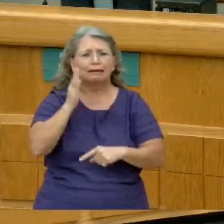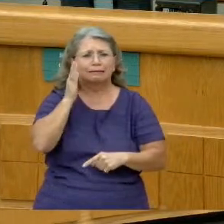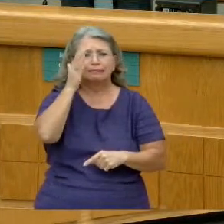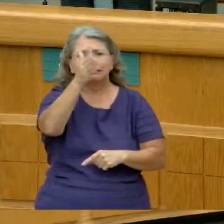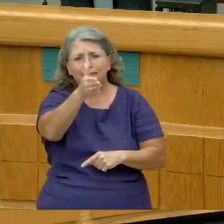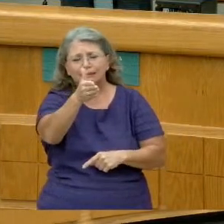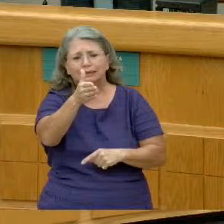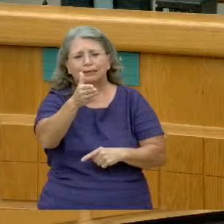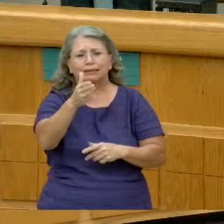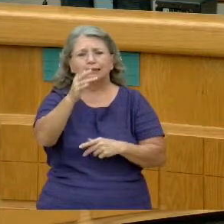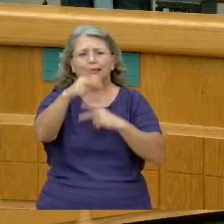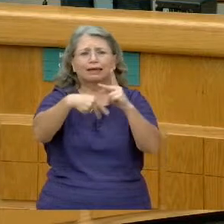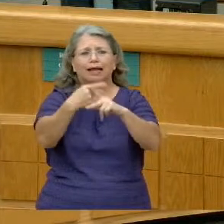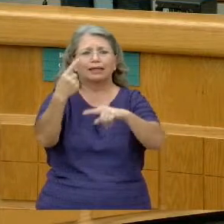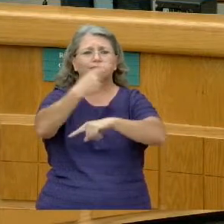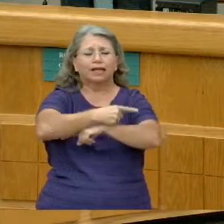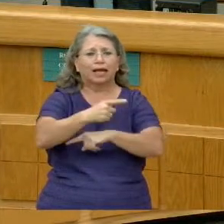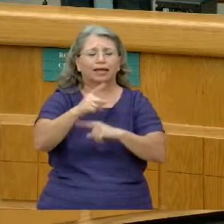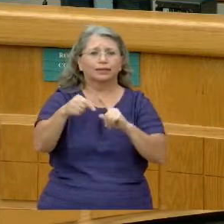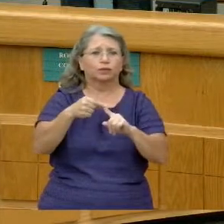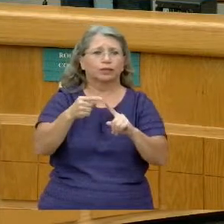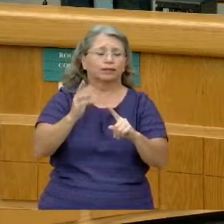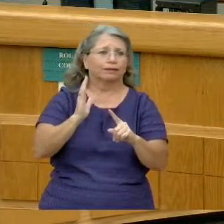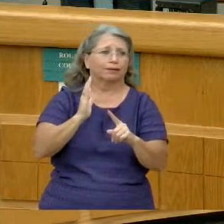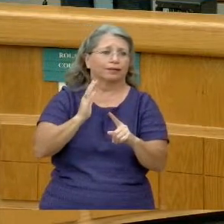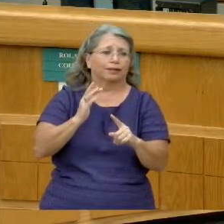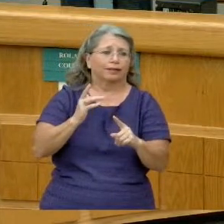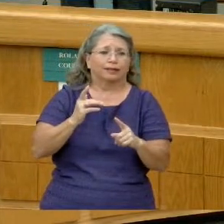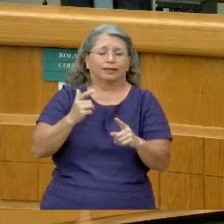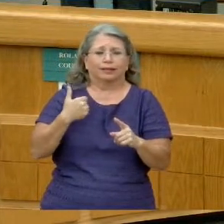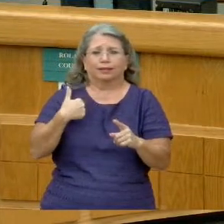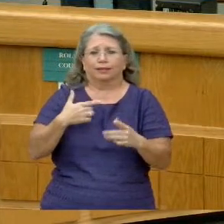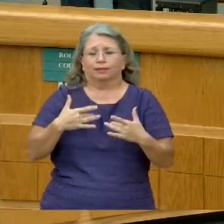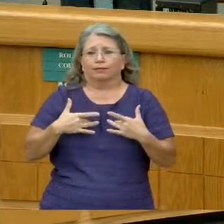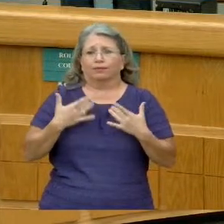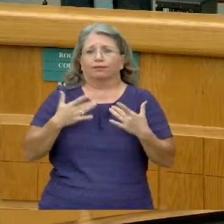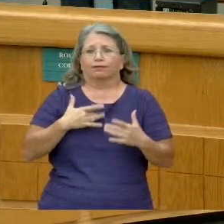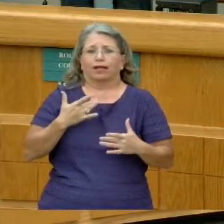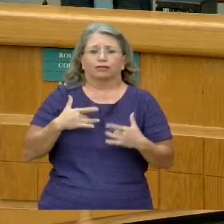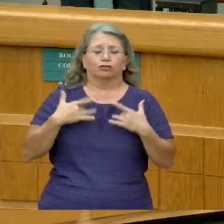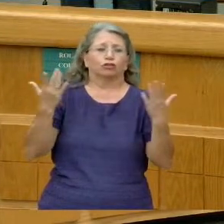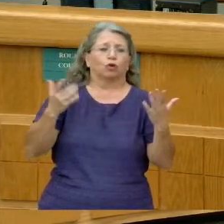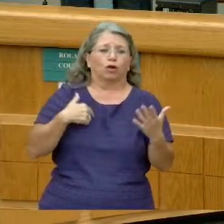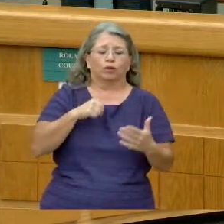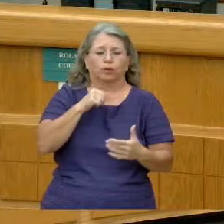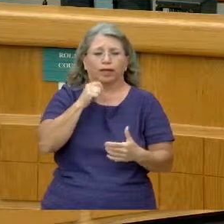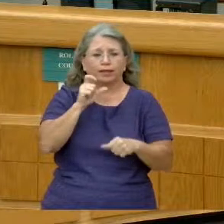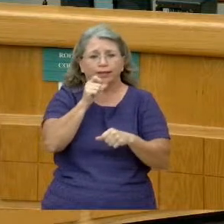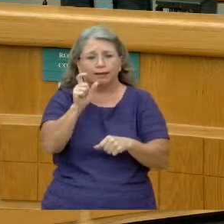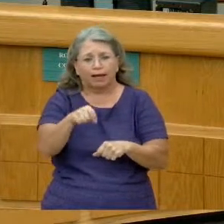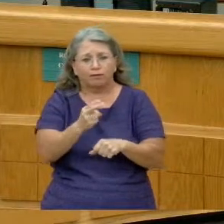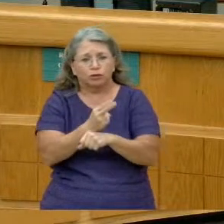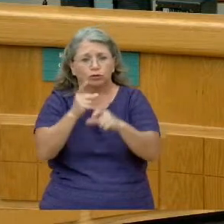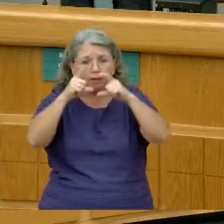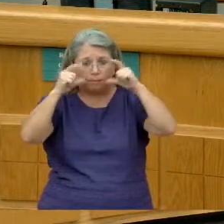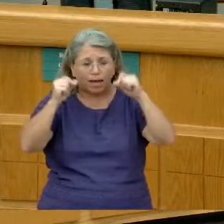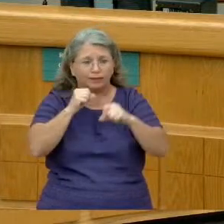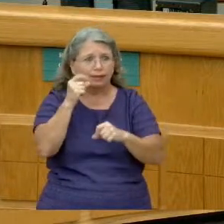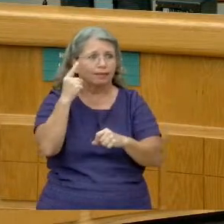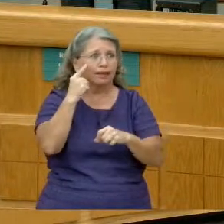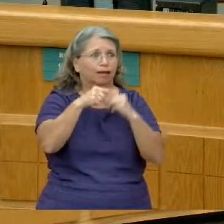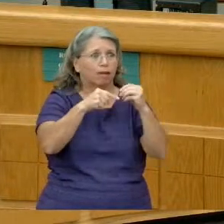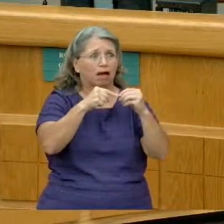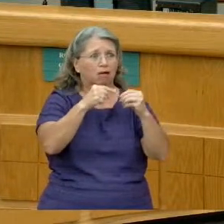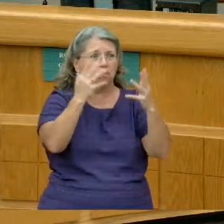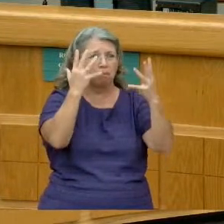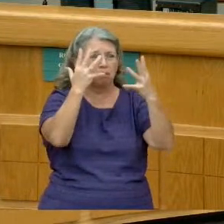that we once knew when we weren't wearing masks and we didn't think about thunderclouds called COVID-19. My friend said to